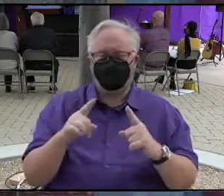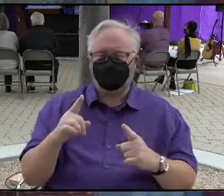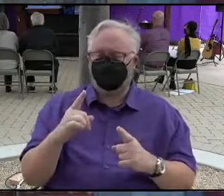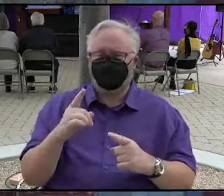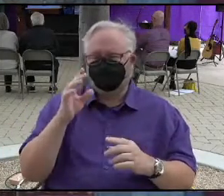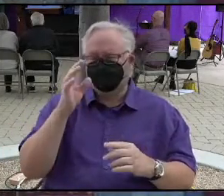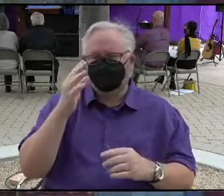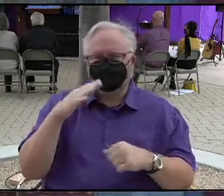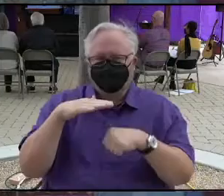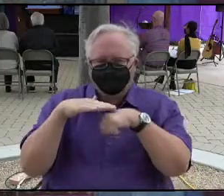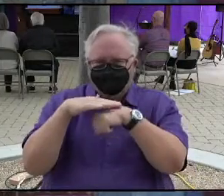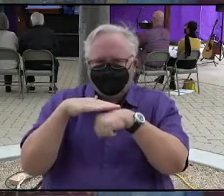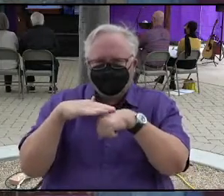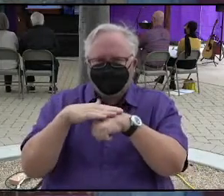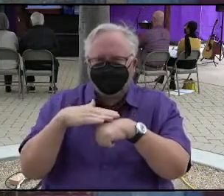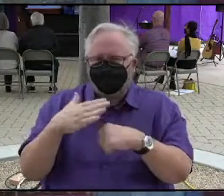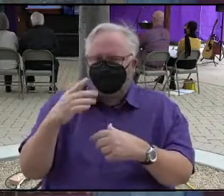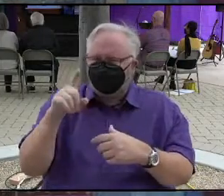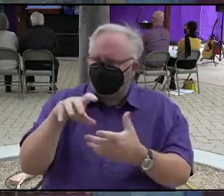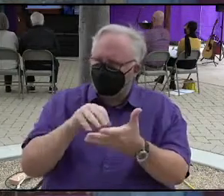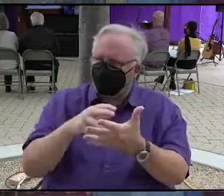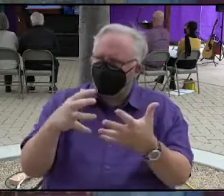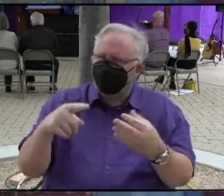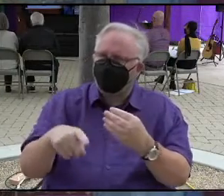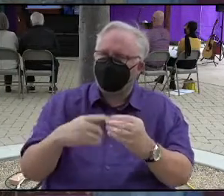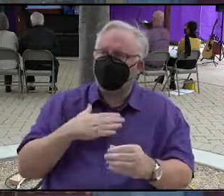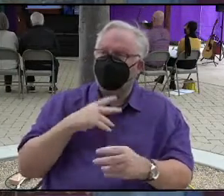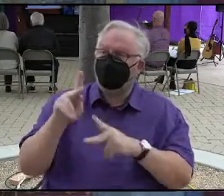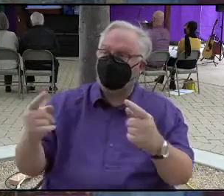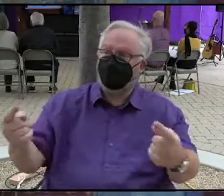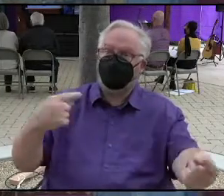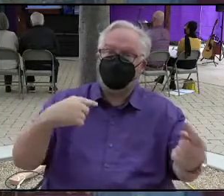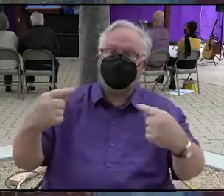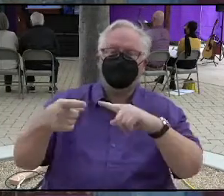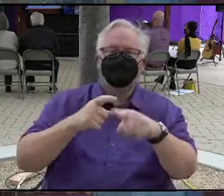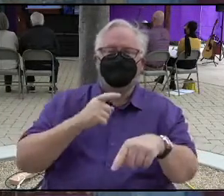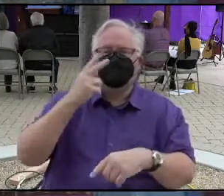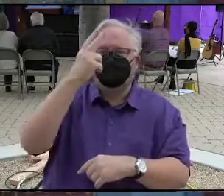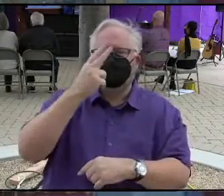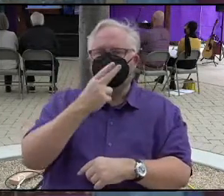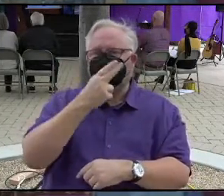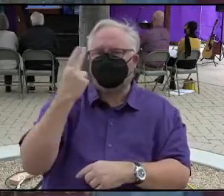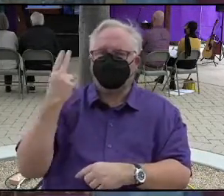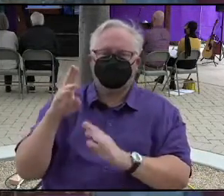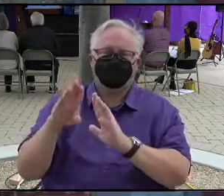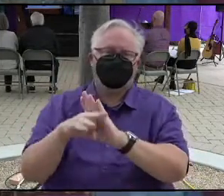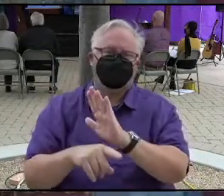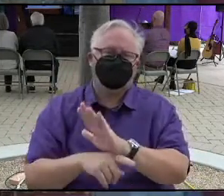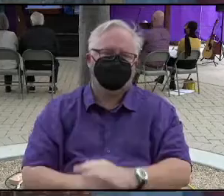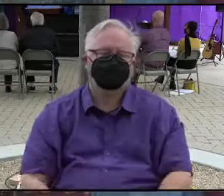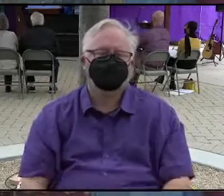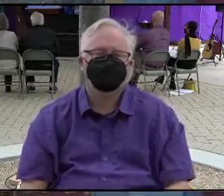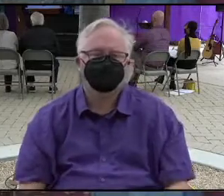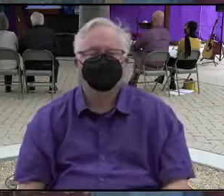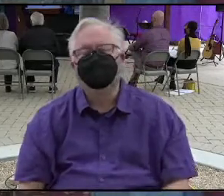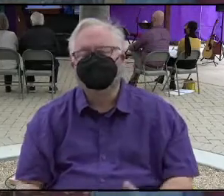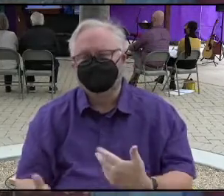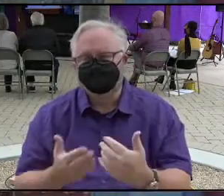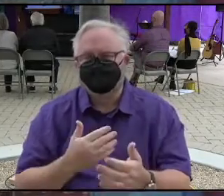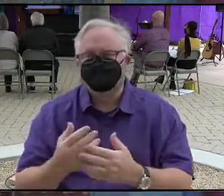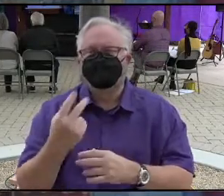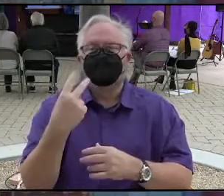learn about my Catholic, my people who are coming from that beautiful Catholic background. So these